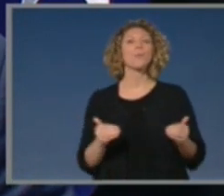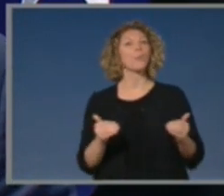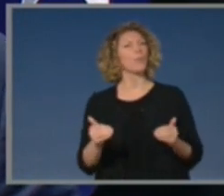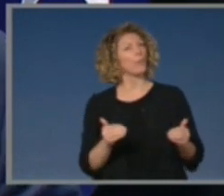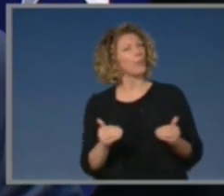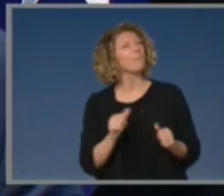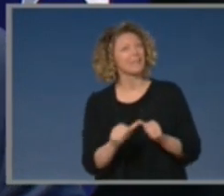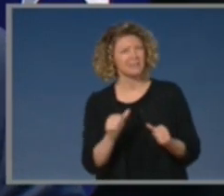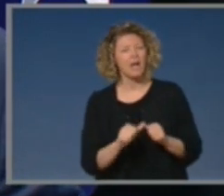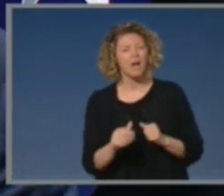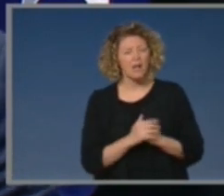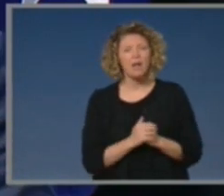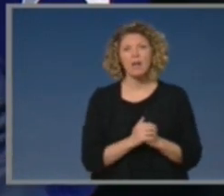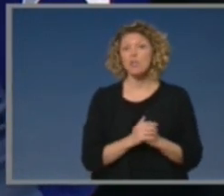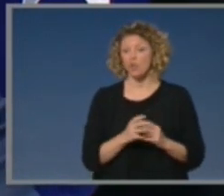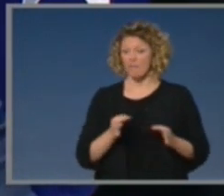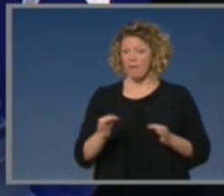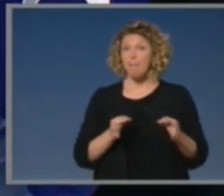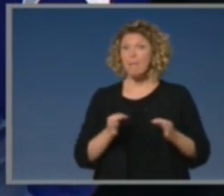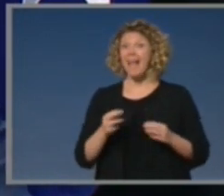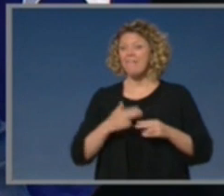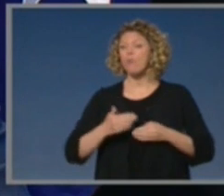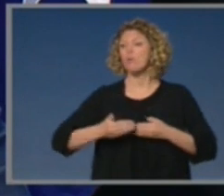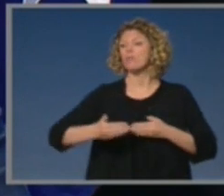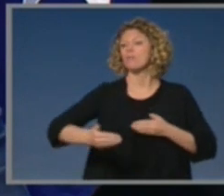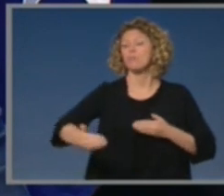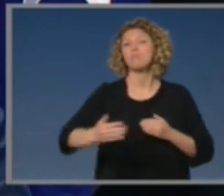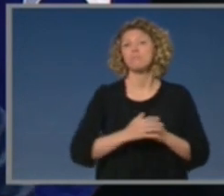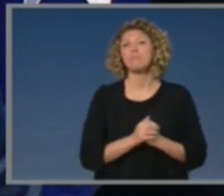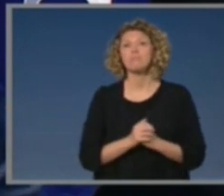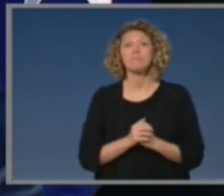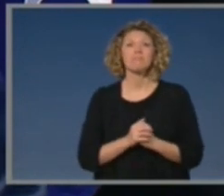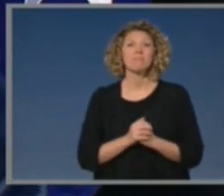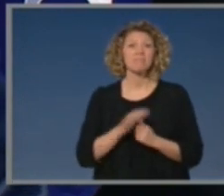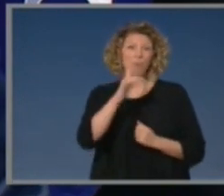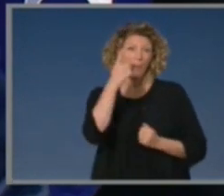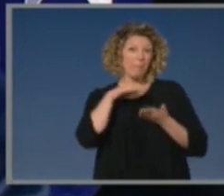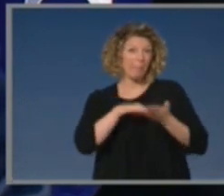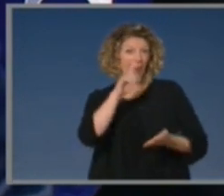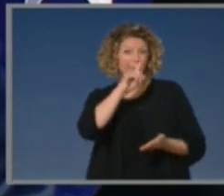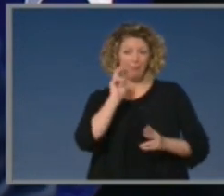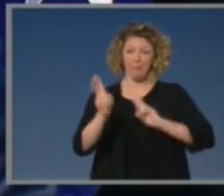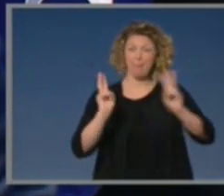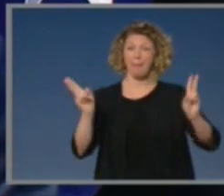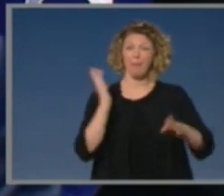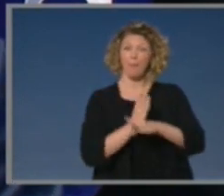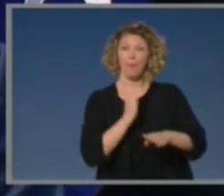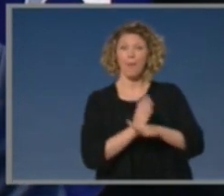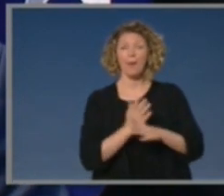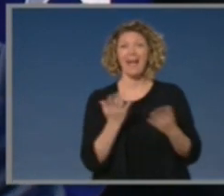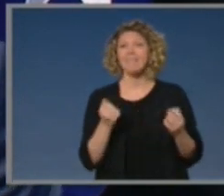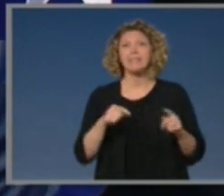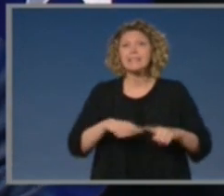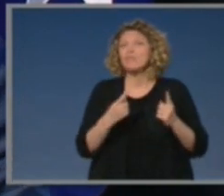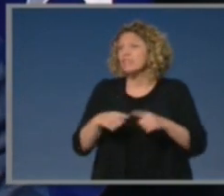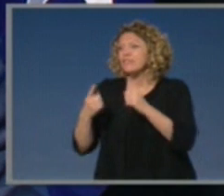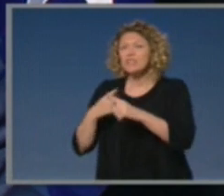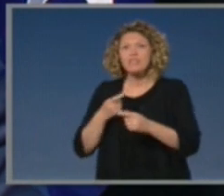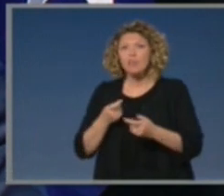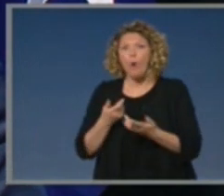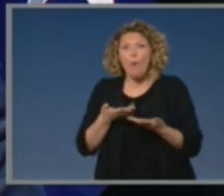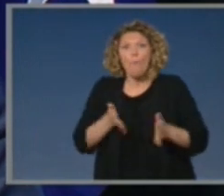as we plan our way back and getting those 1 million Australians back in work, those costs are expressed in so many different ways. By the end